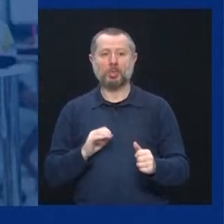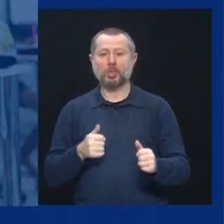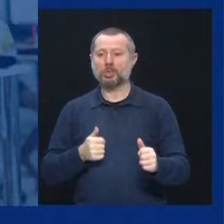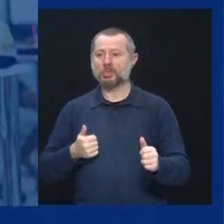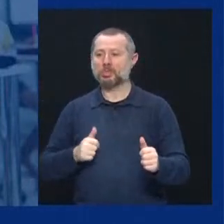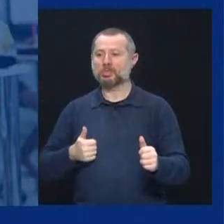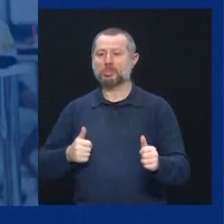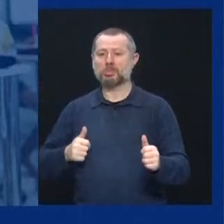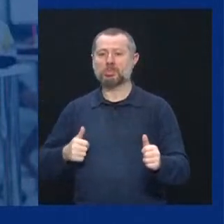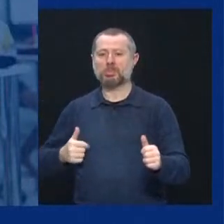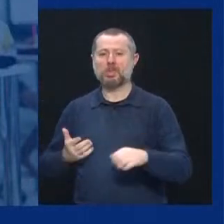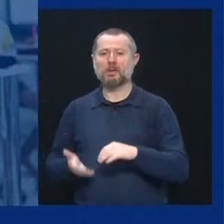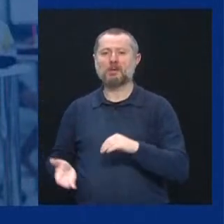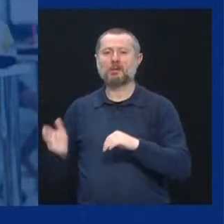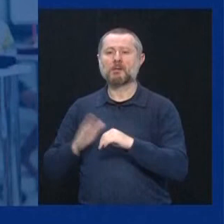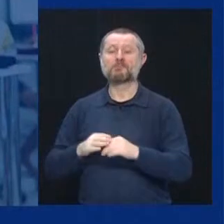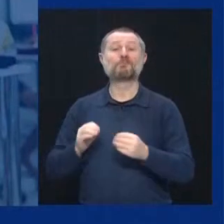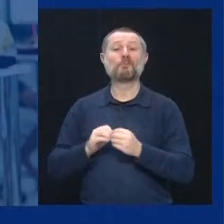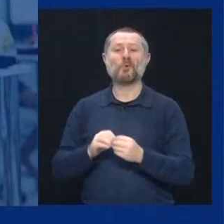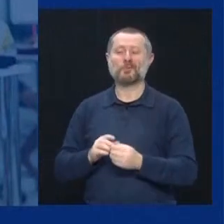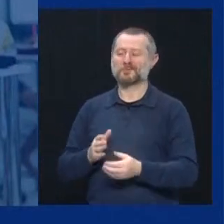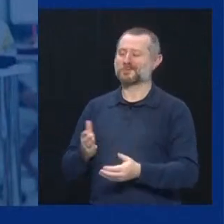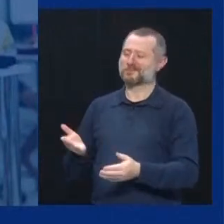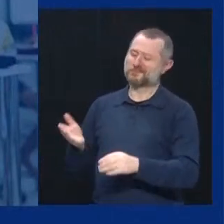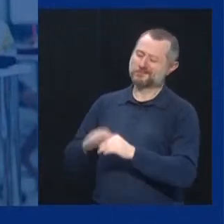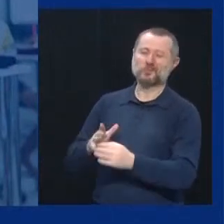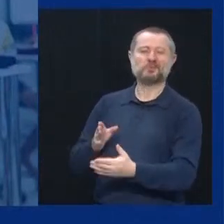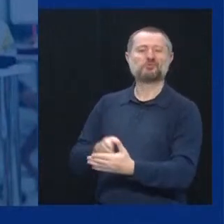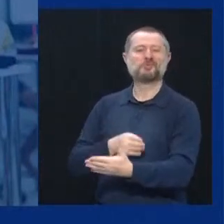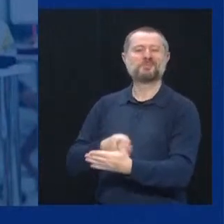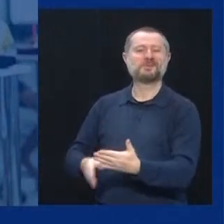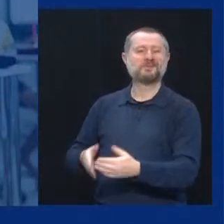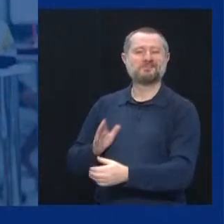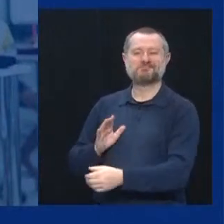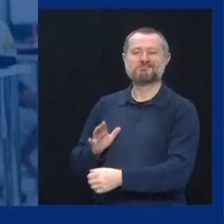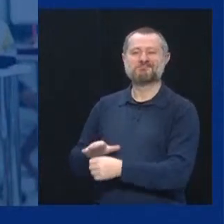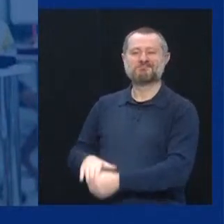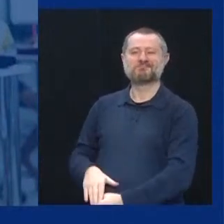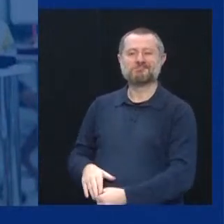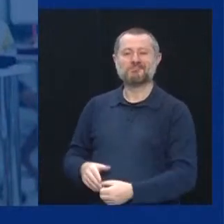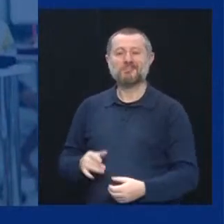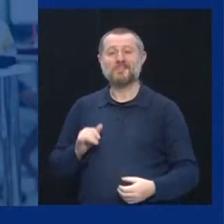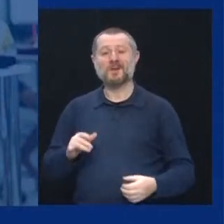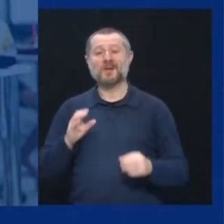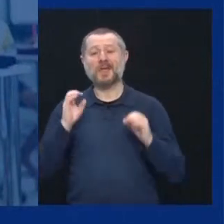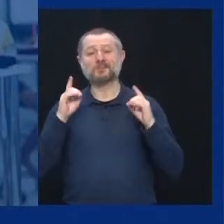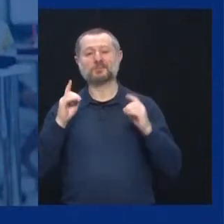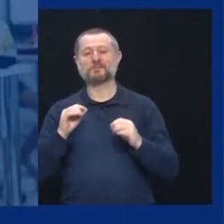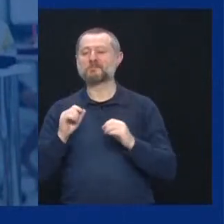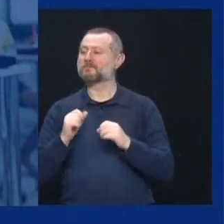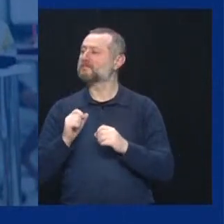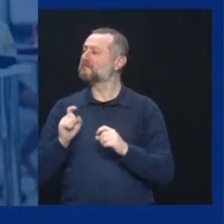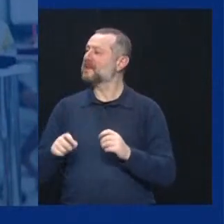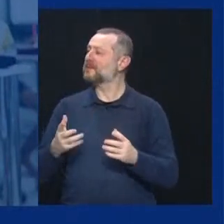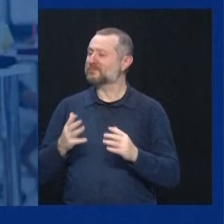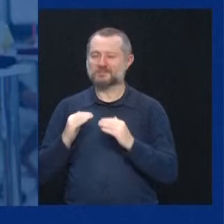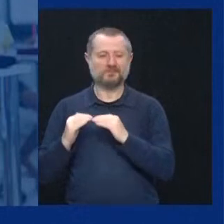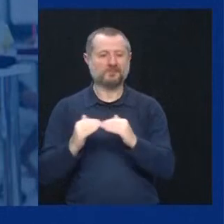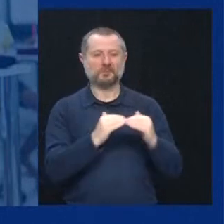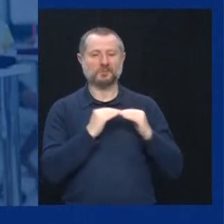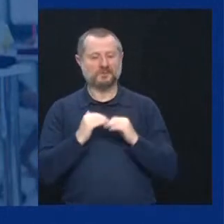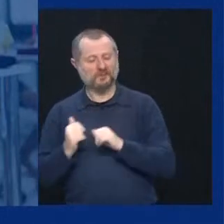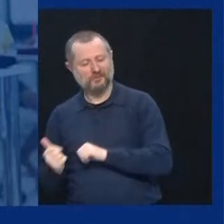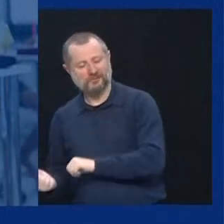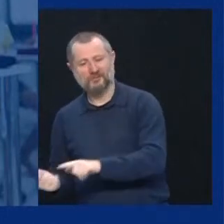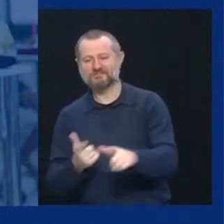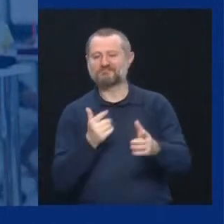in education. And the great irony is, education was the great equalizer, right? Education said, I don't care how much money you have, where